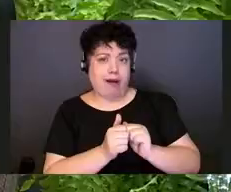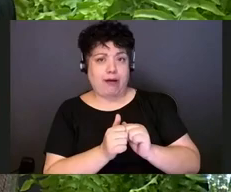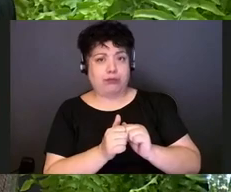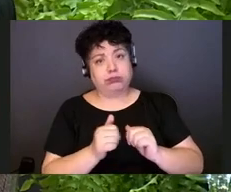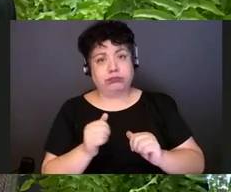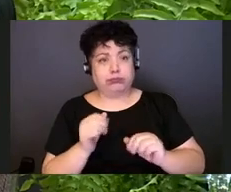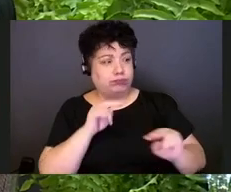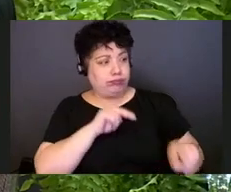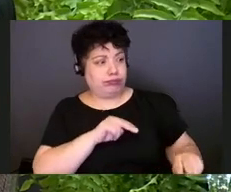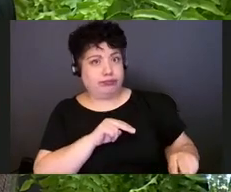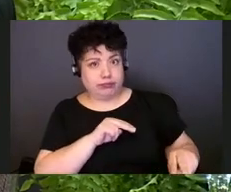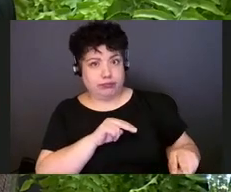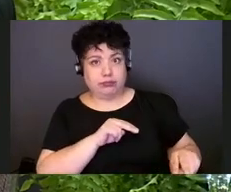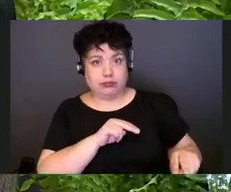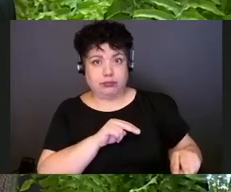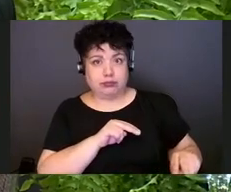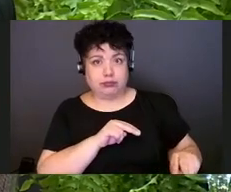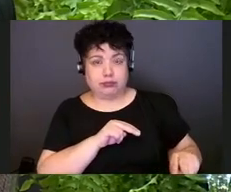And